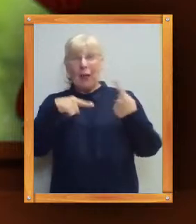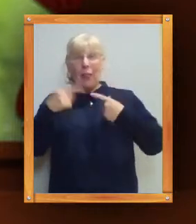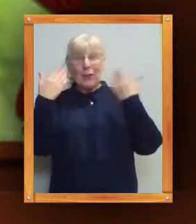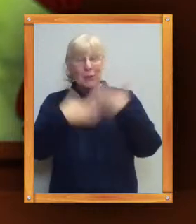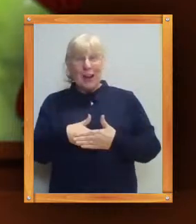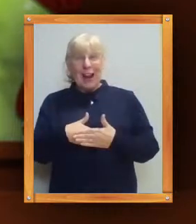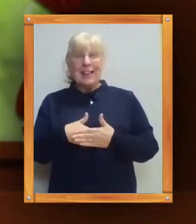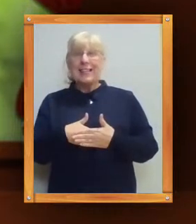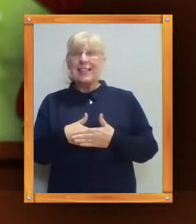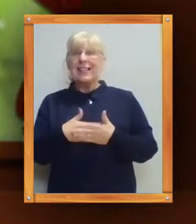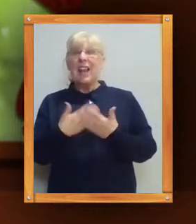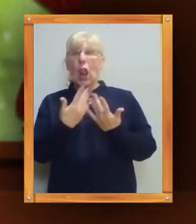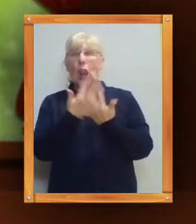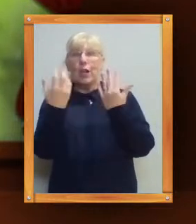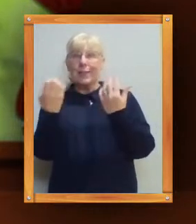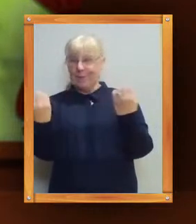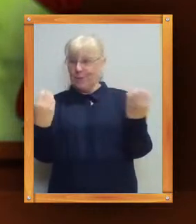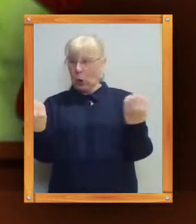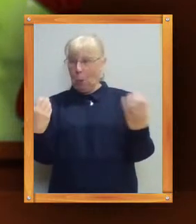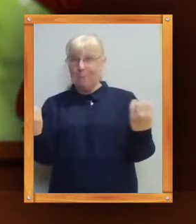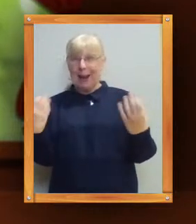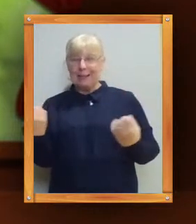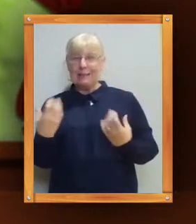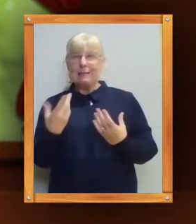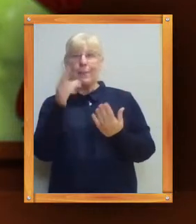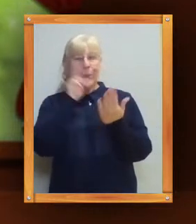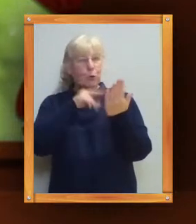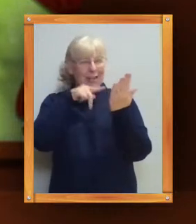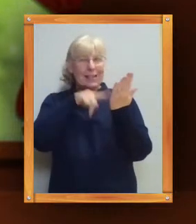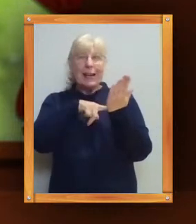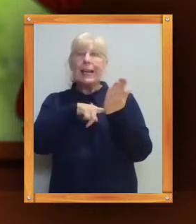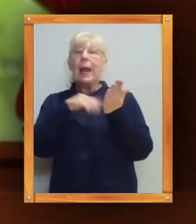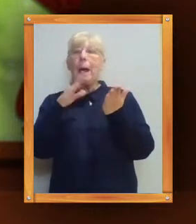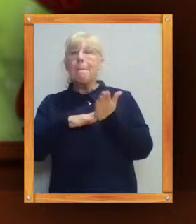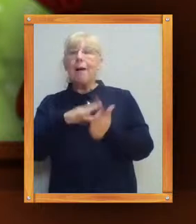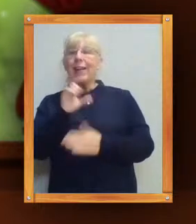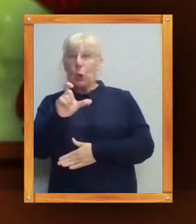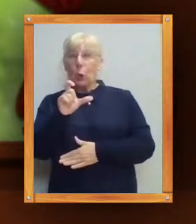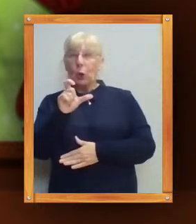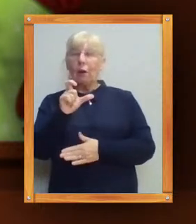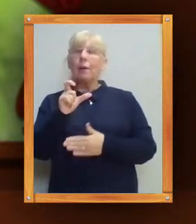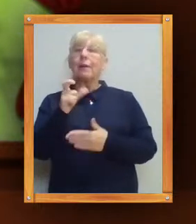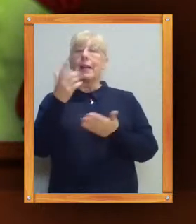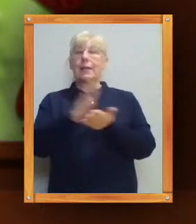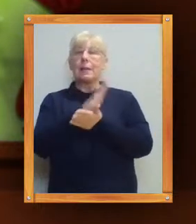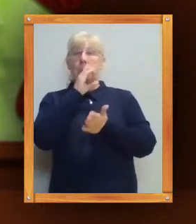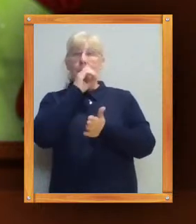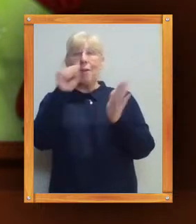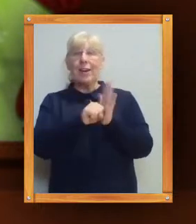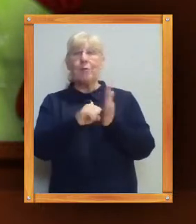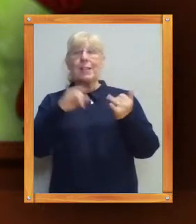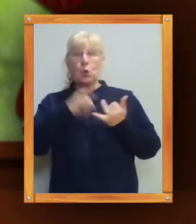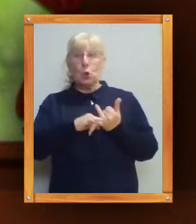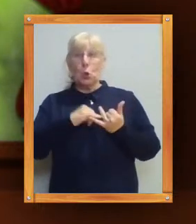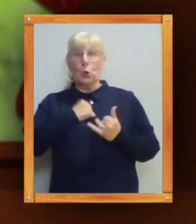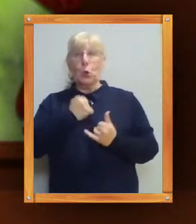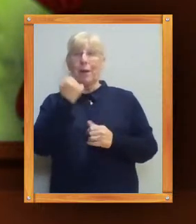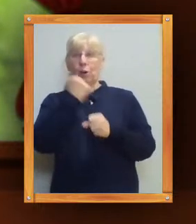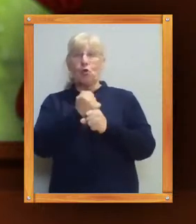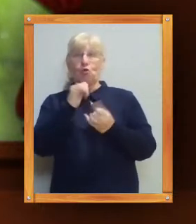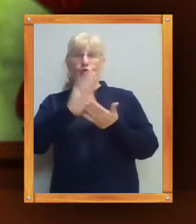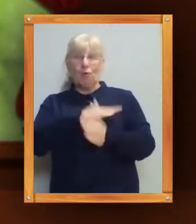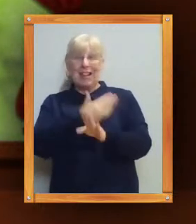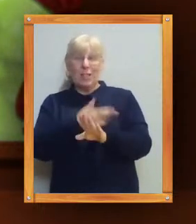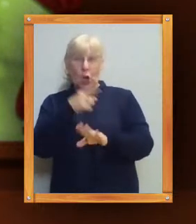going to try to get to some of them. Mary Coogan, hi to you. Merry Christmas, Stuart, to my two grandsons, Connor and Rory Coogan, watching